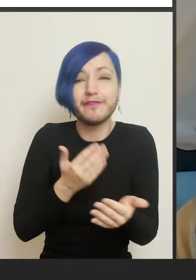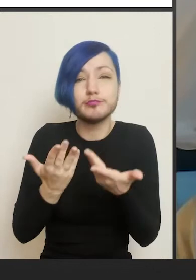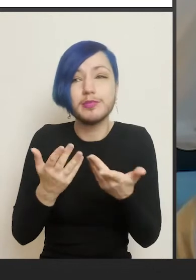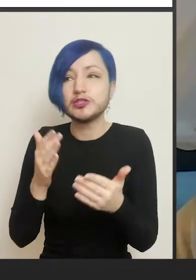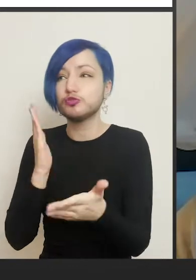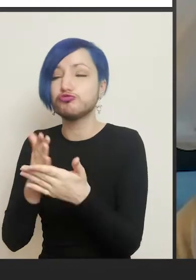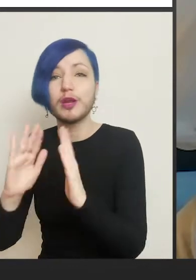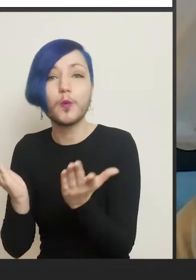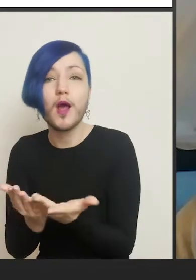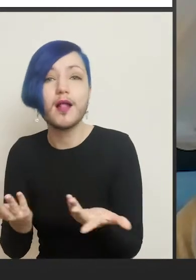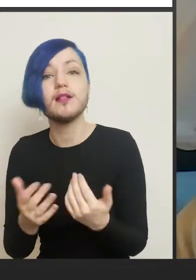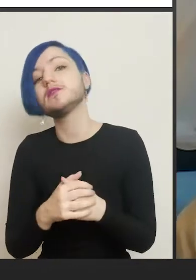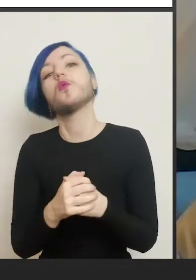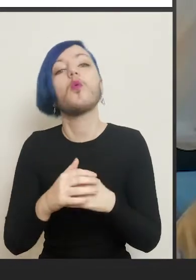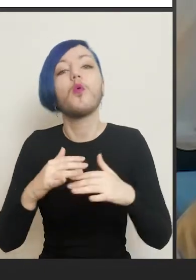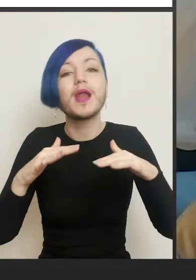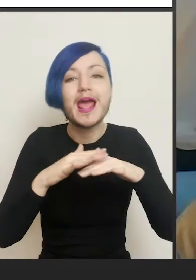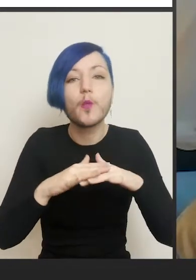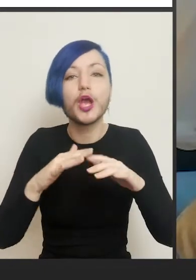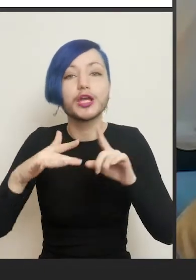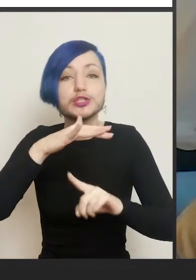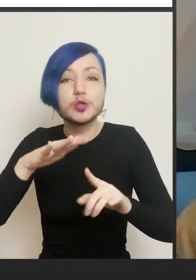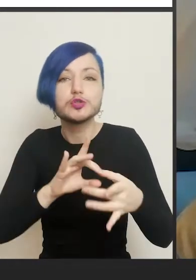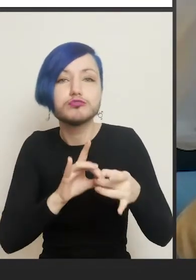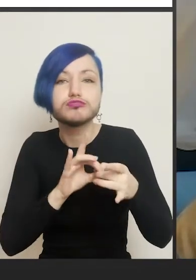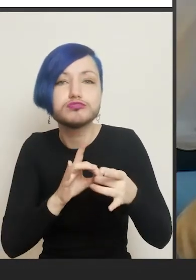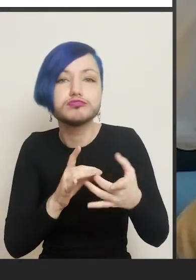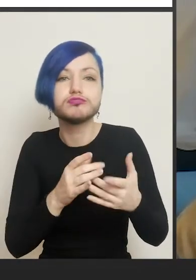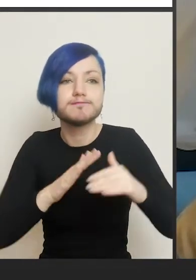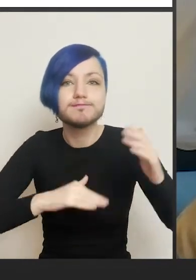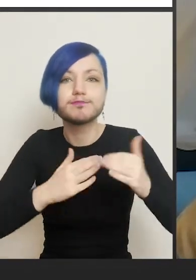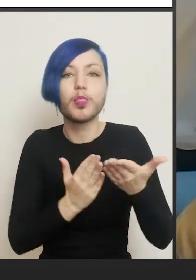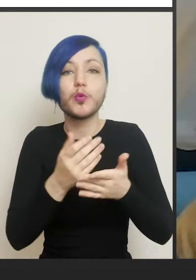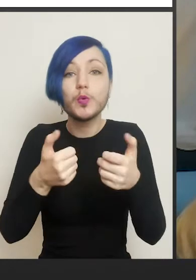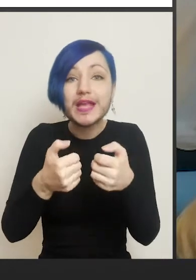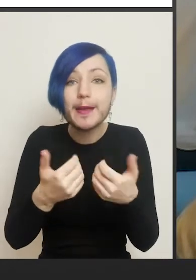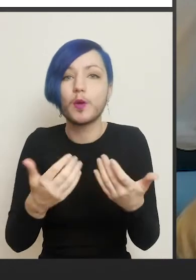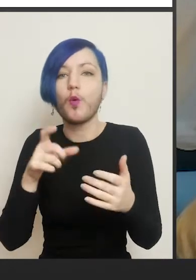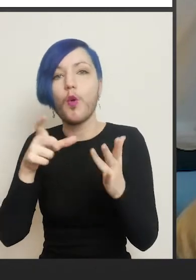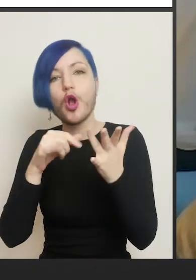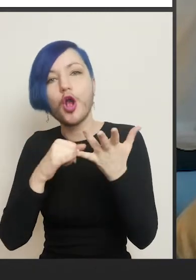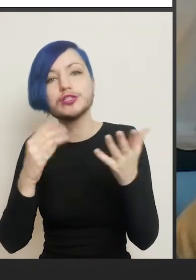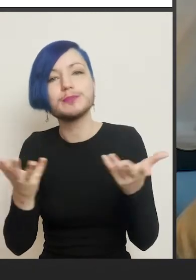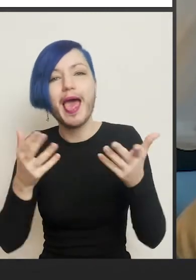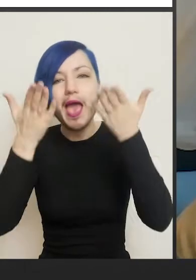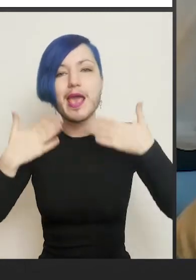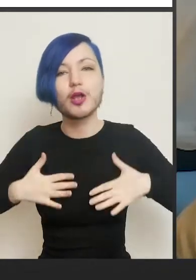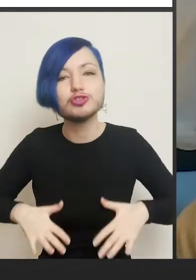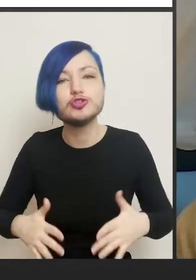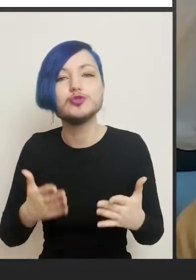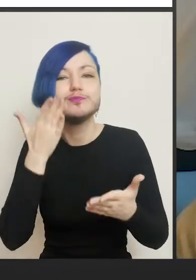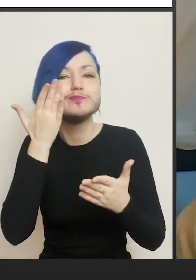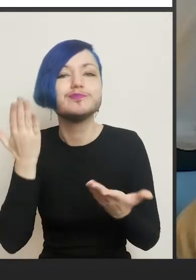potentially, but how networks and social capital are built up through gaming or cosplay, or